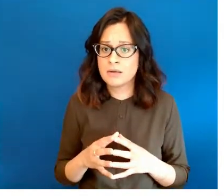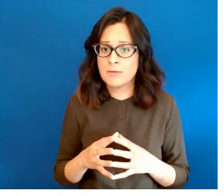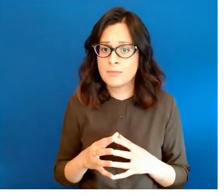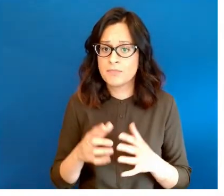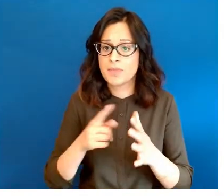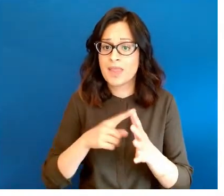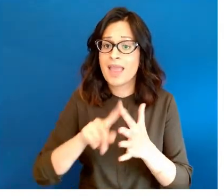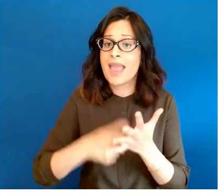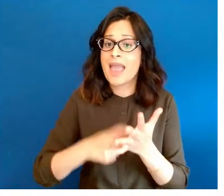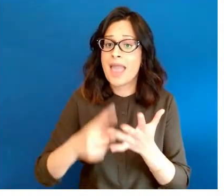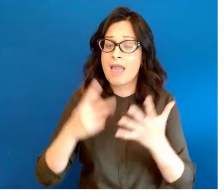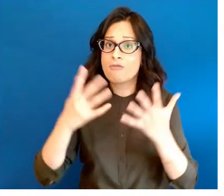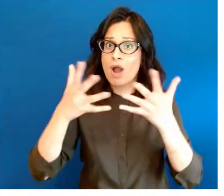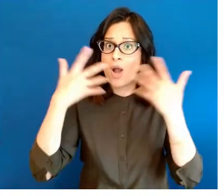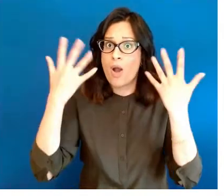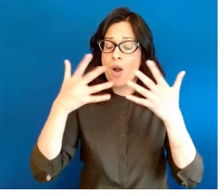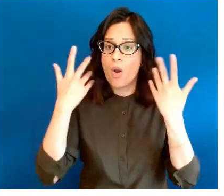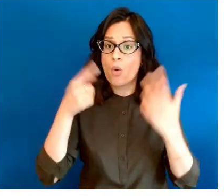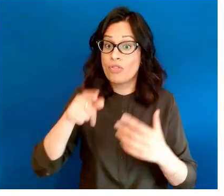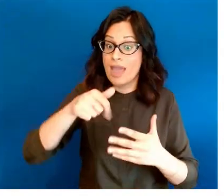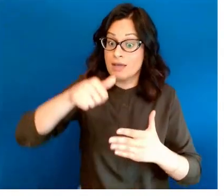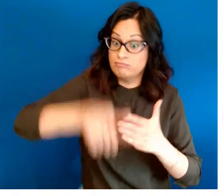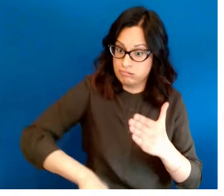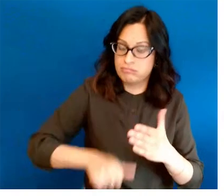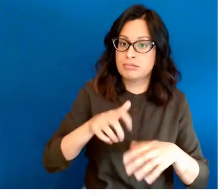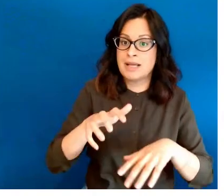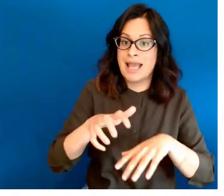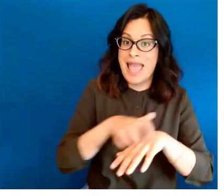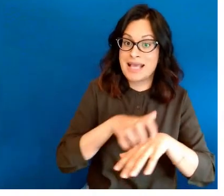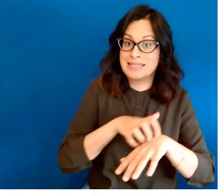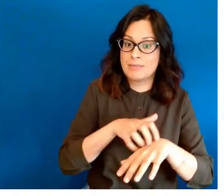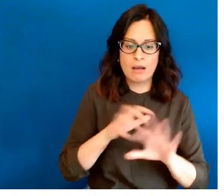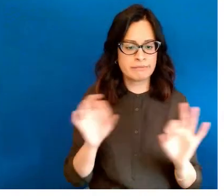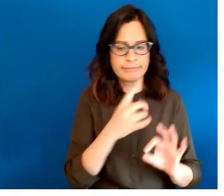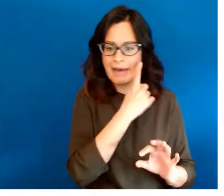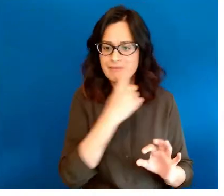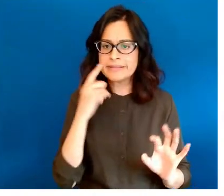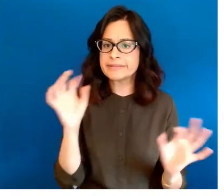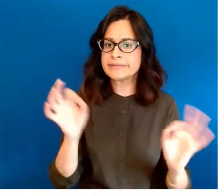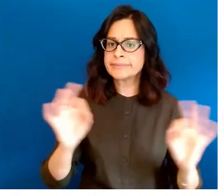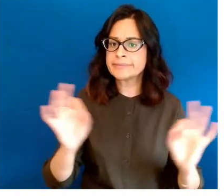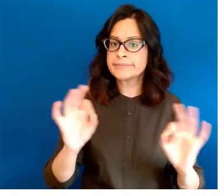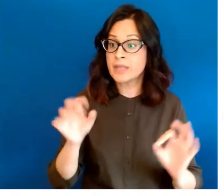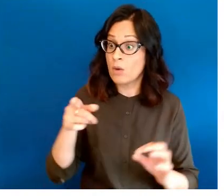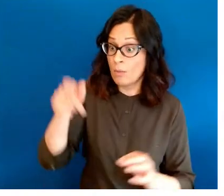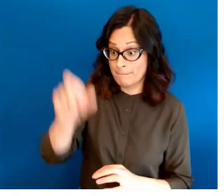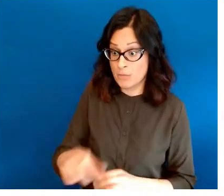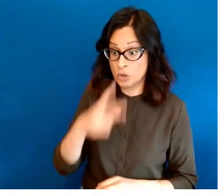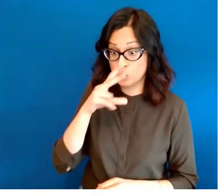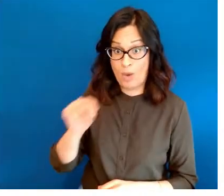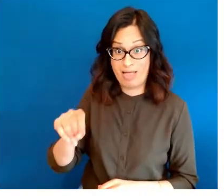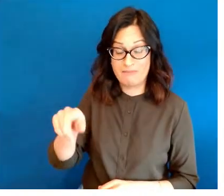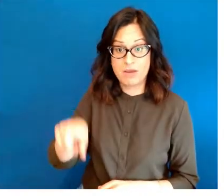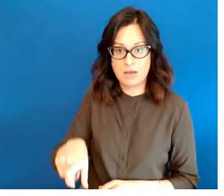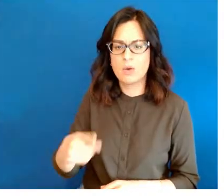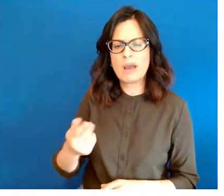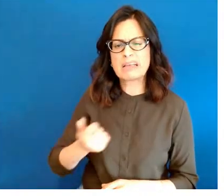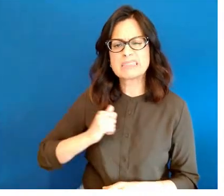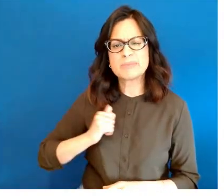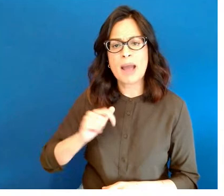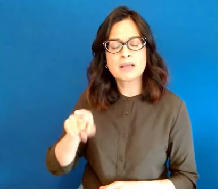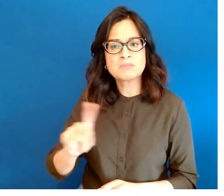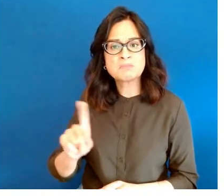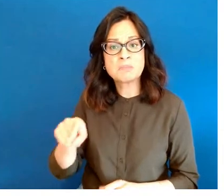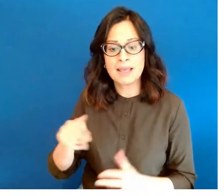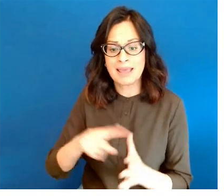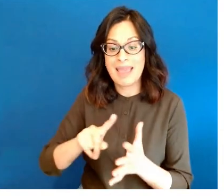aeroallergens do not trigger the eczema. We really do not have evidence of that. But if that individual also, because you would be expecting that if it was an